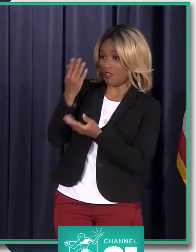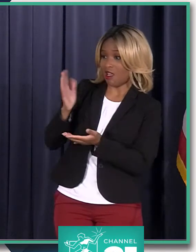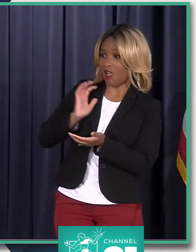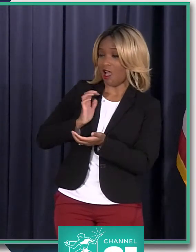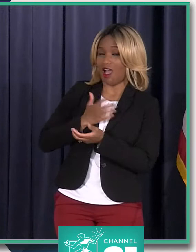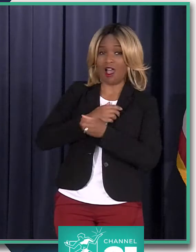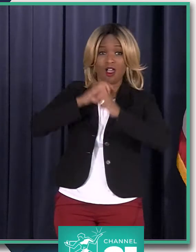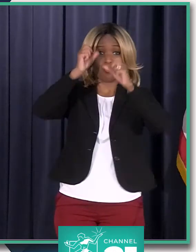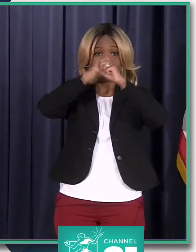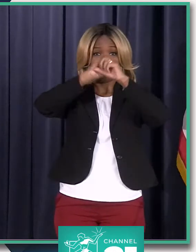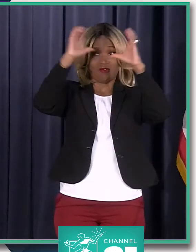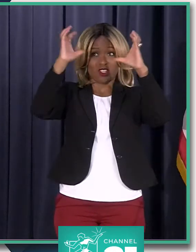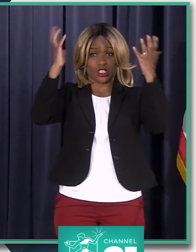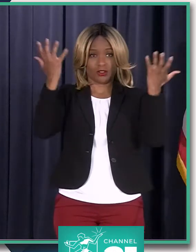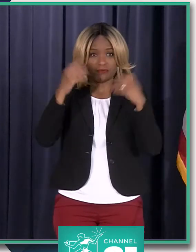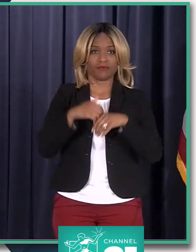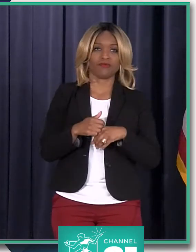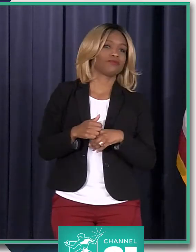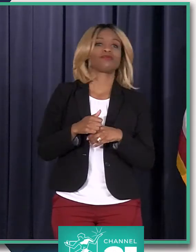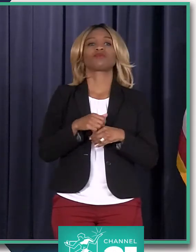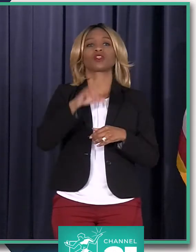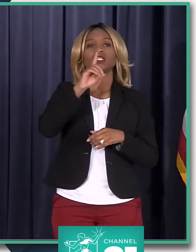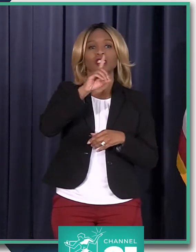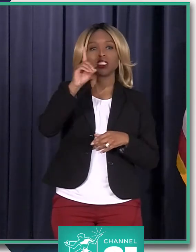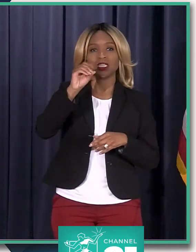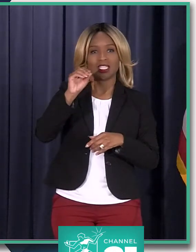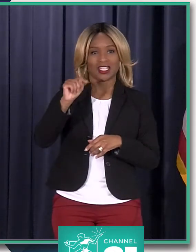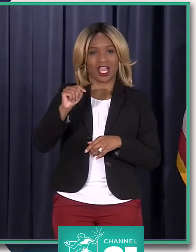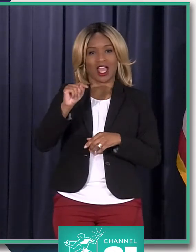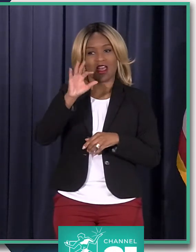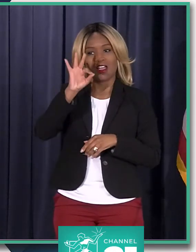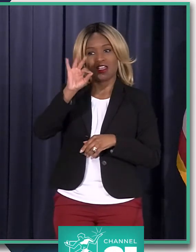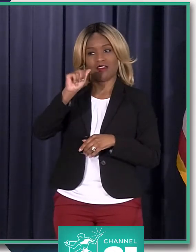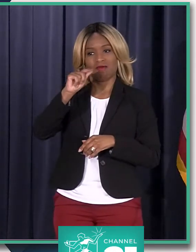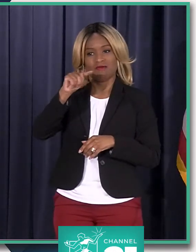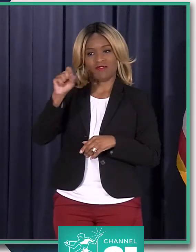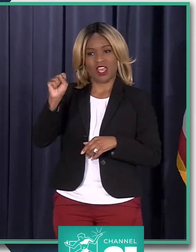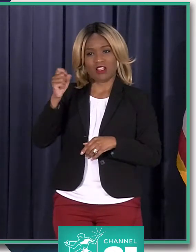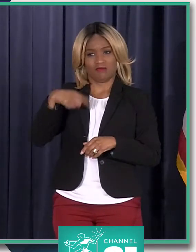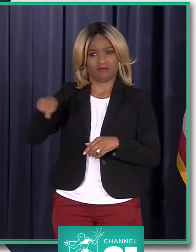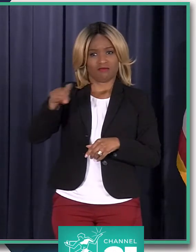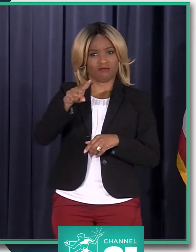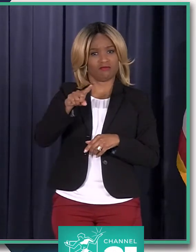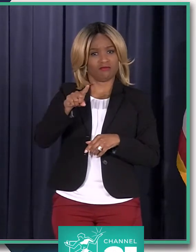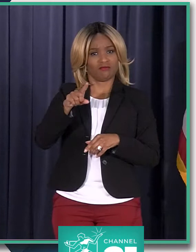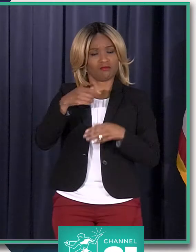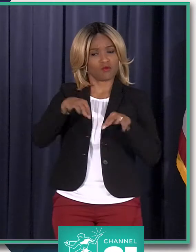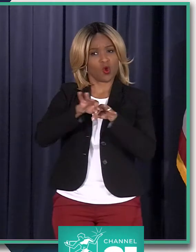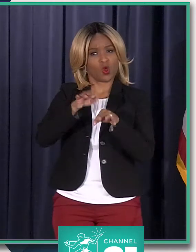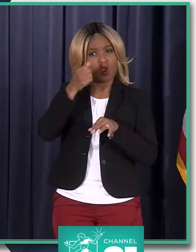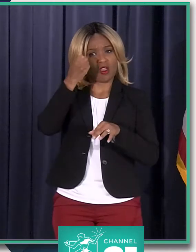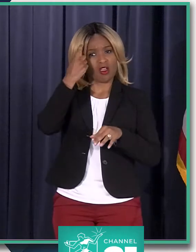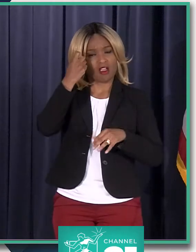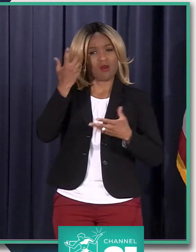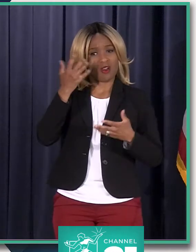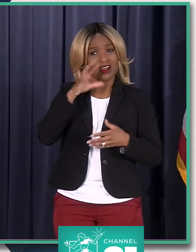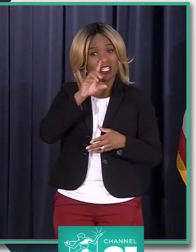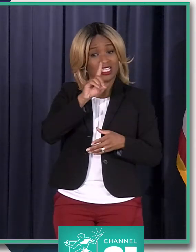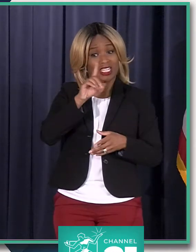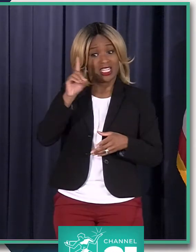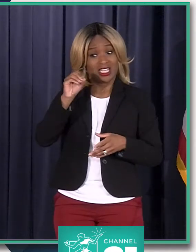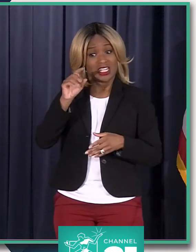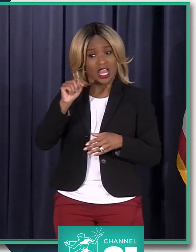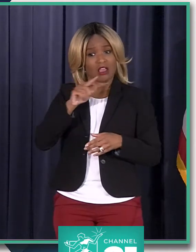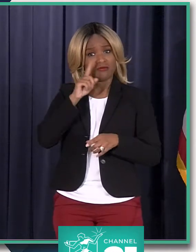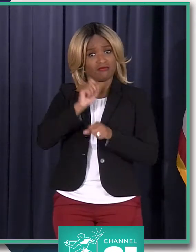vision. A little bit about DDOT and facts. I think it's important that people understand that DDOT's pretty big. We have